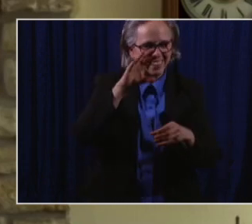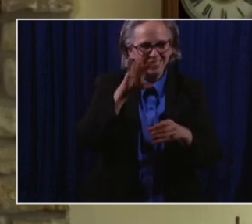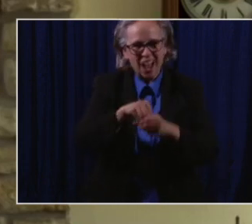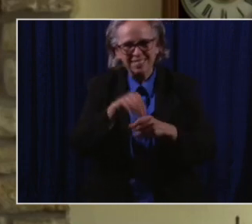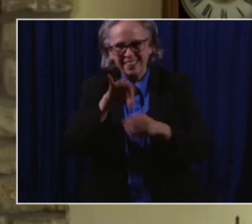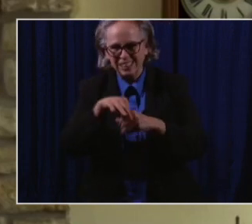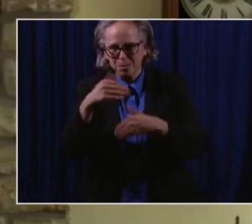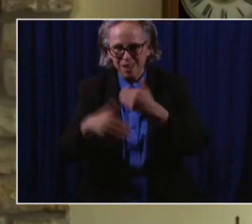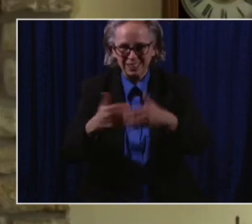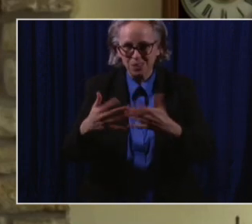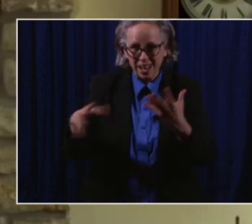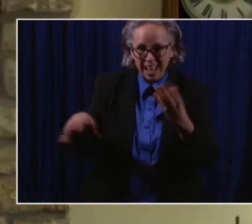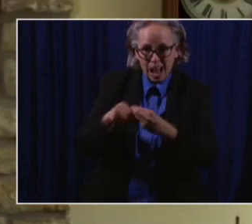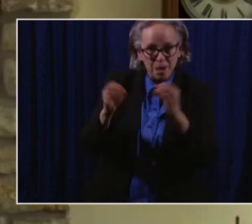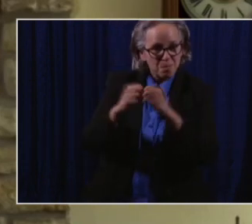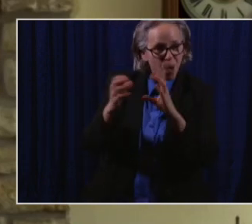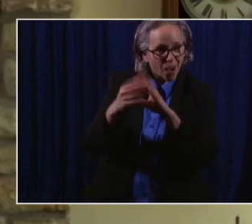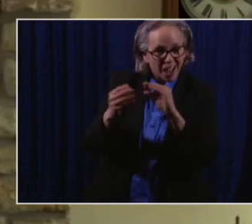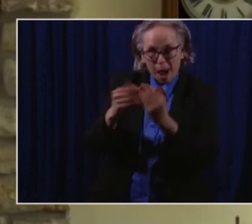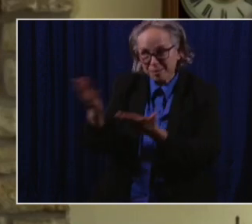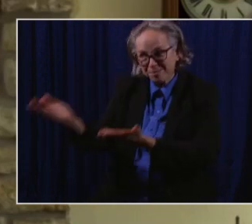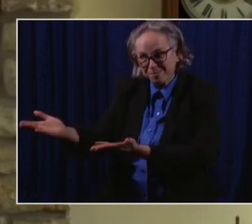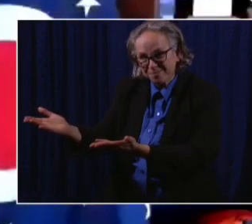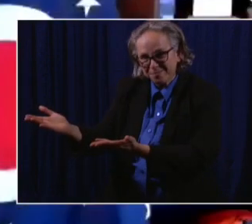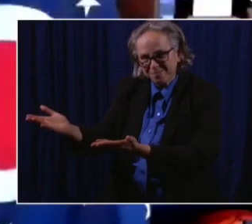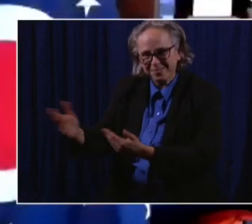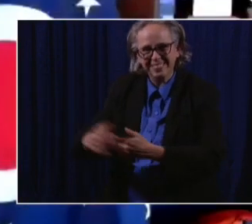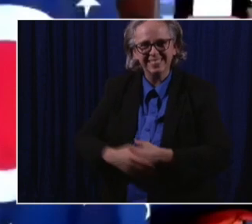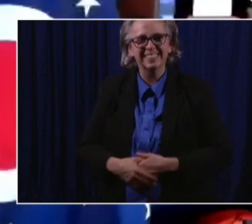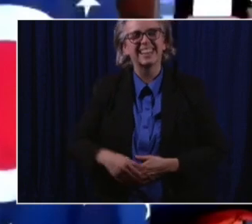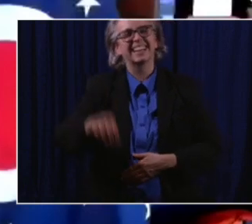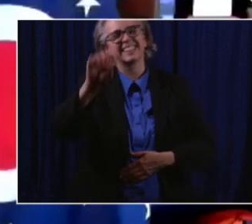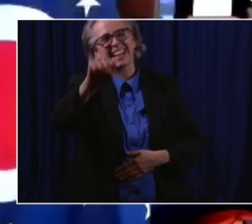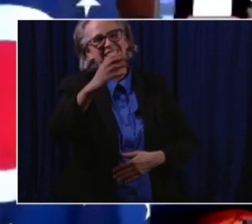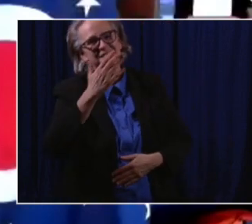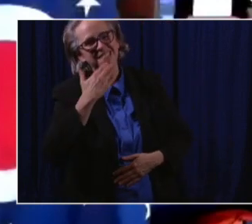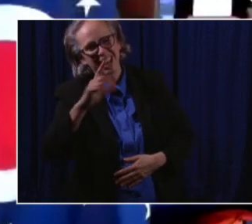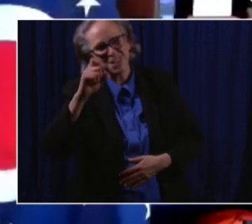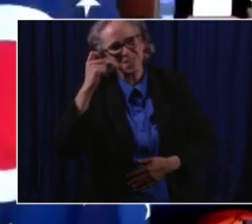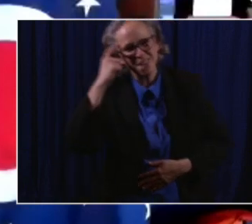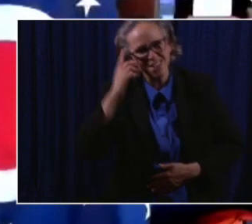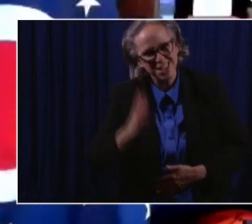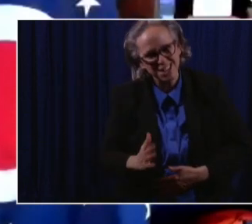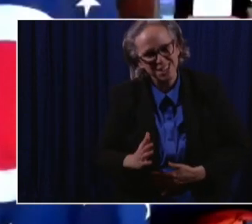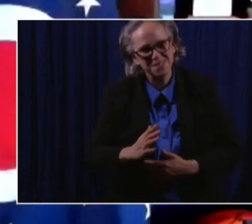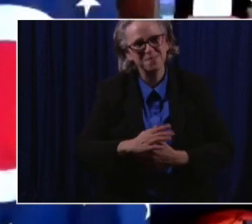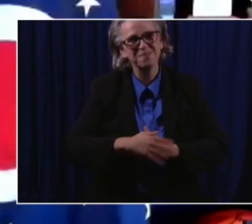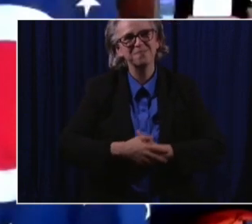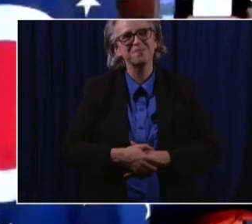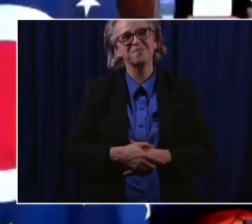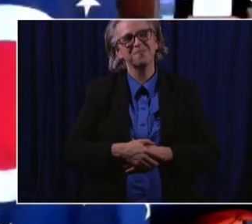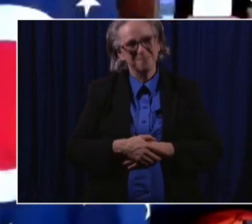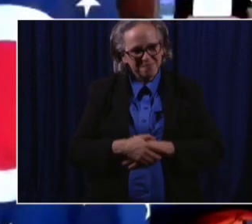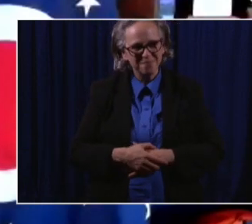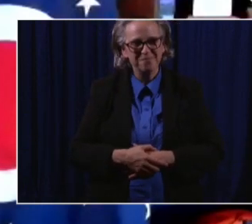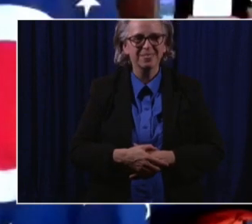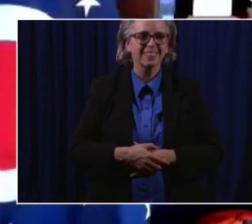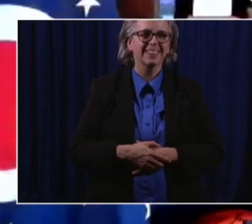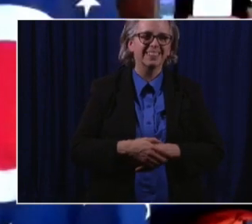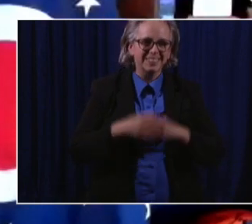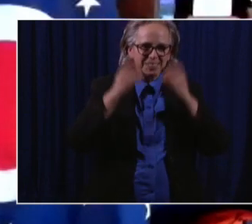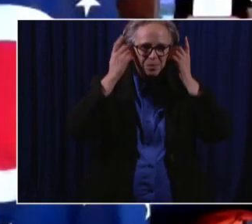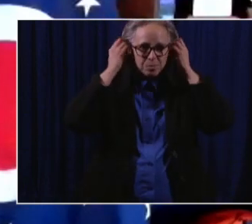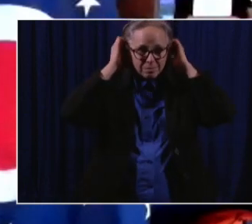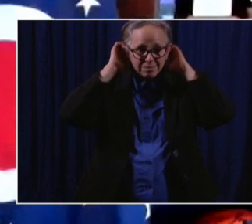or what other comments that you have. Yeah, thanks, Governor. Old habits die hard. I would like to